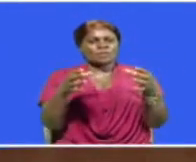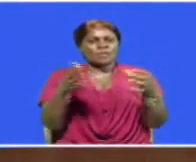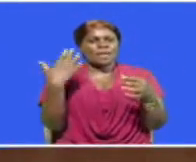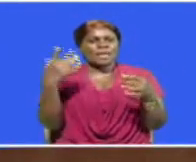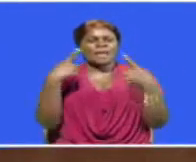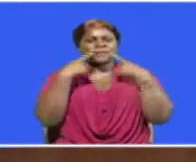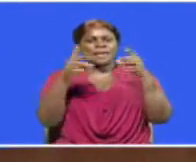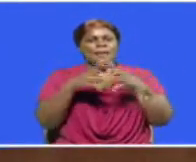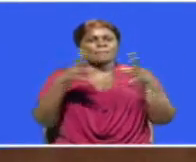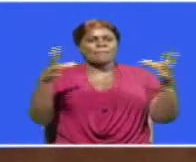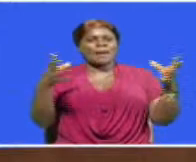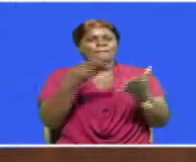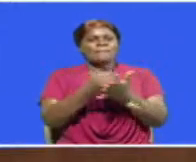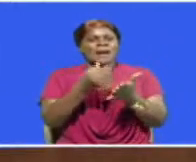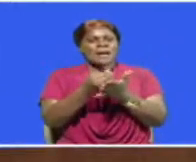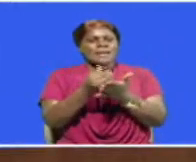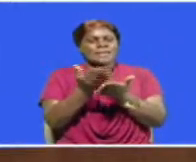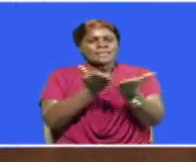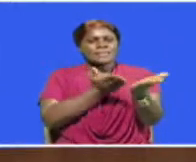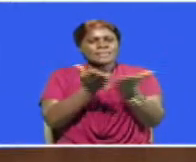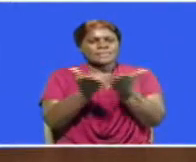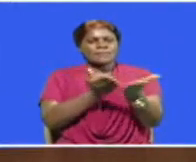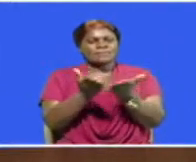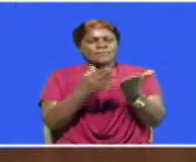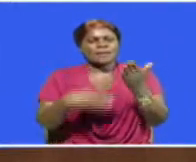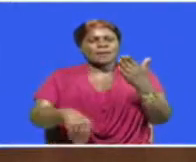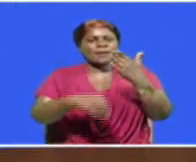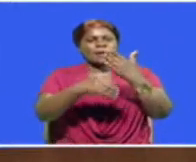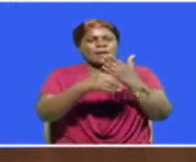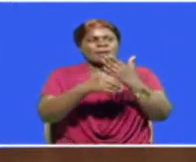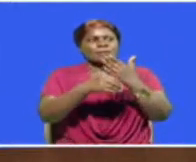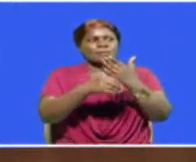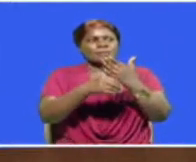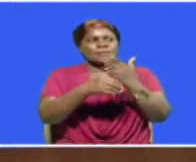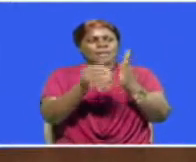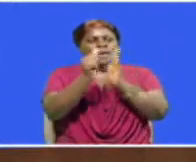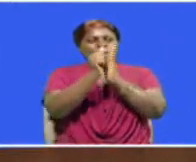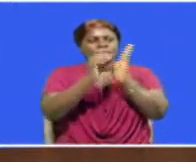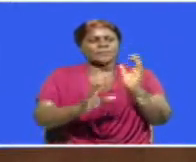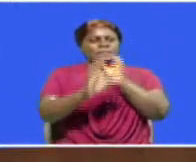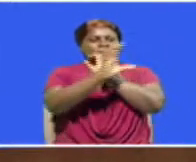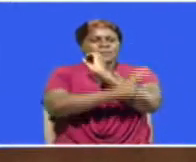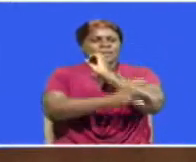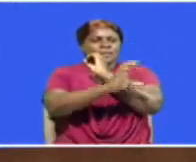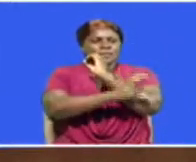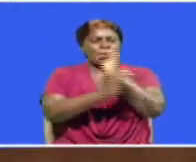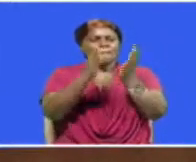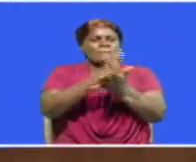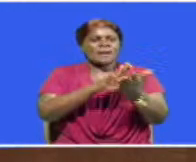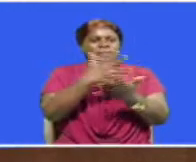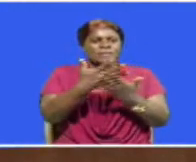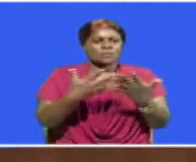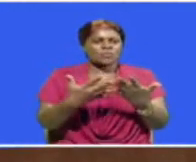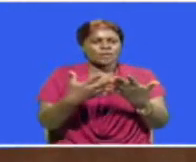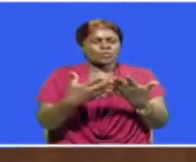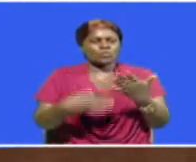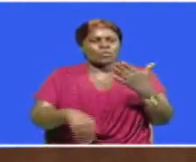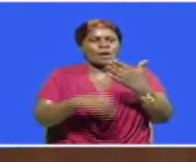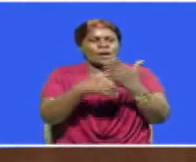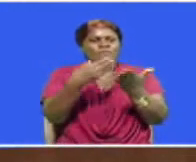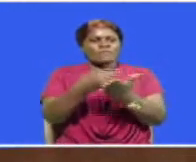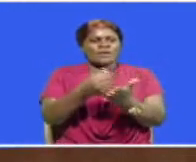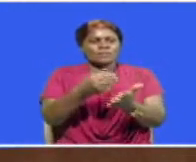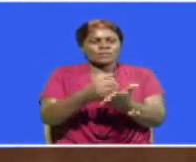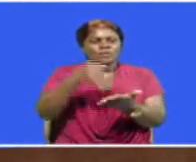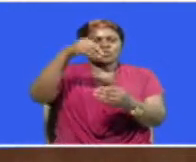set to expand their money service offering by increasing the number of their agents across the country as part of the network's efforts to increase